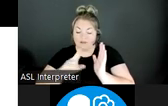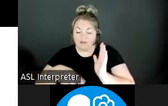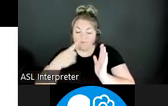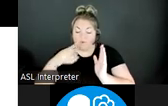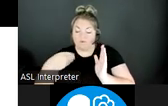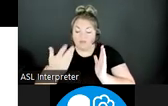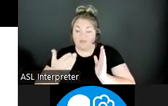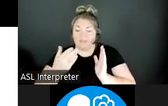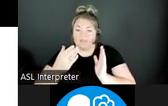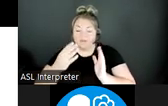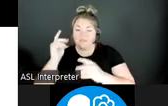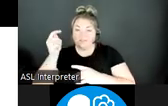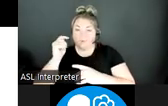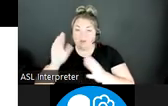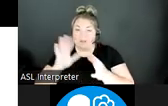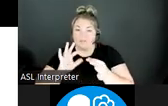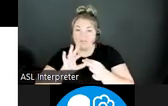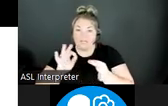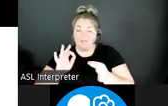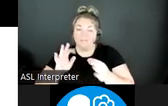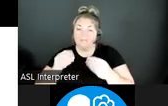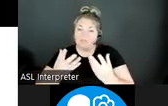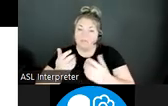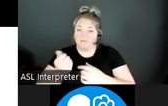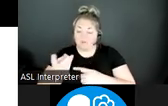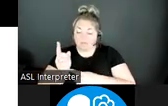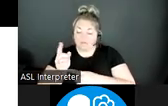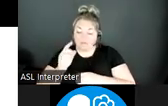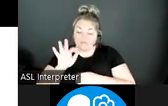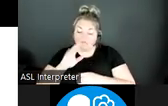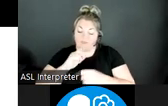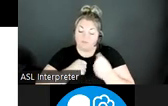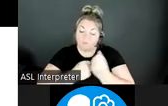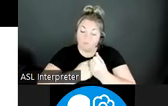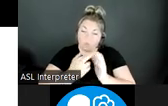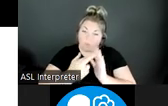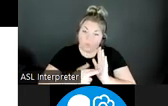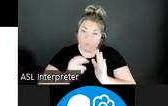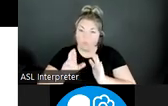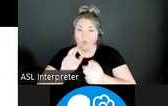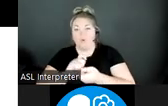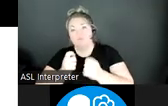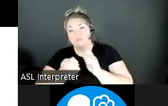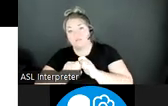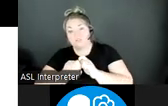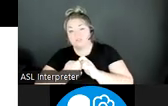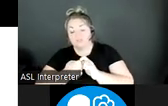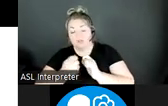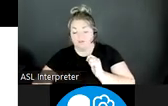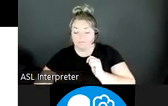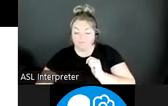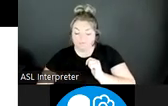the meeting, speak for a few minutes about whether they support the rules, whether there's a change they would like to see,